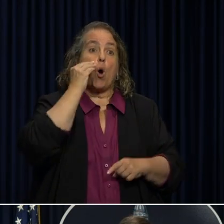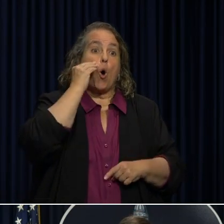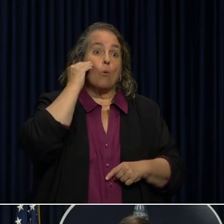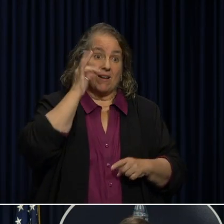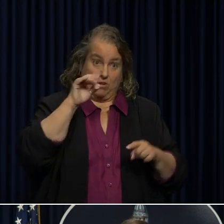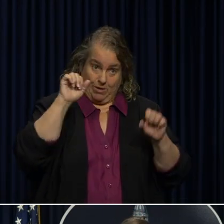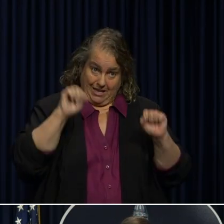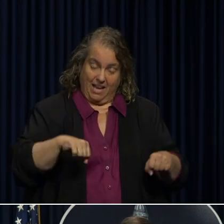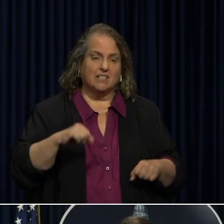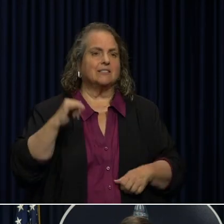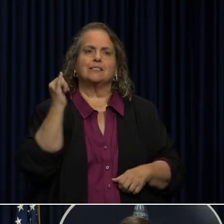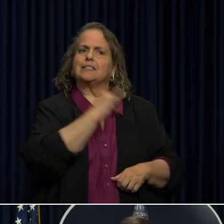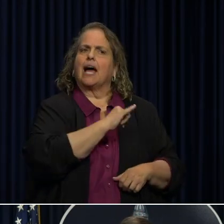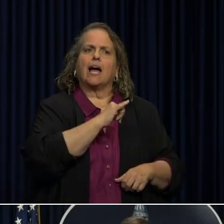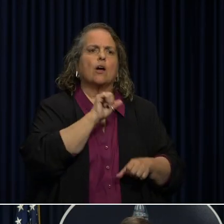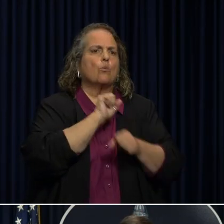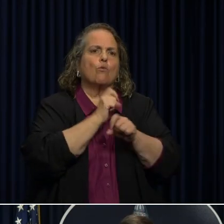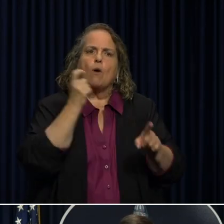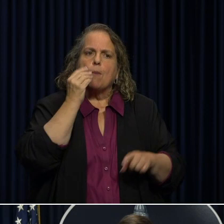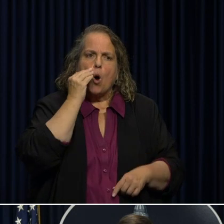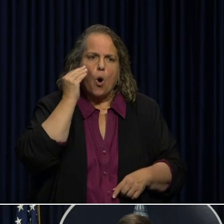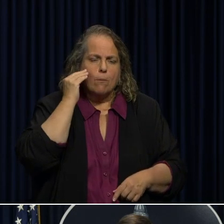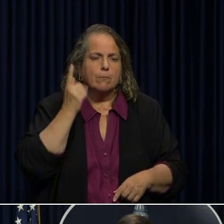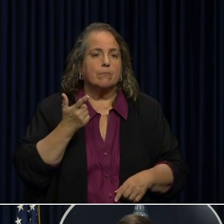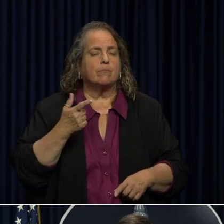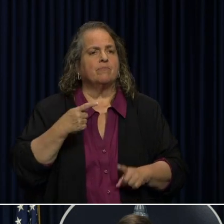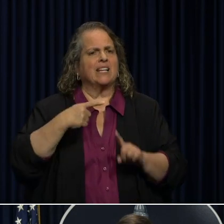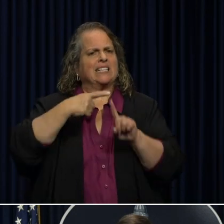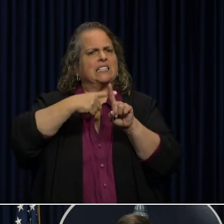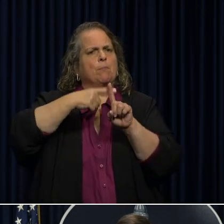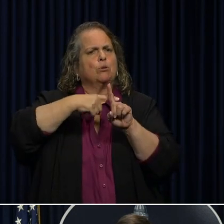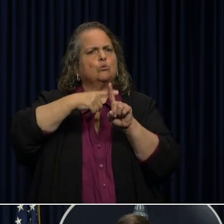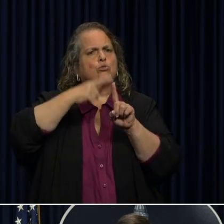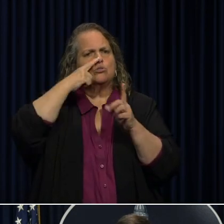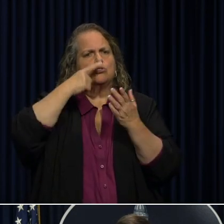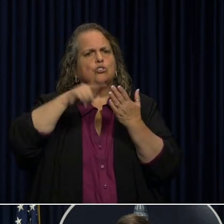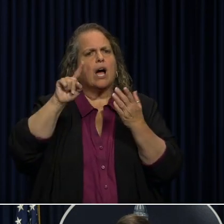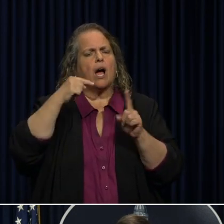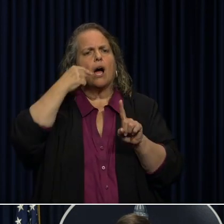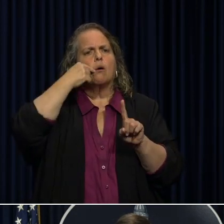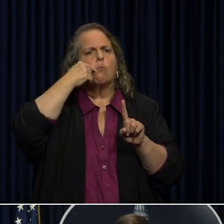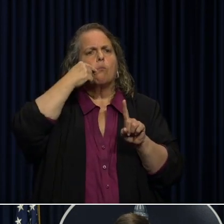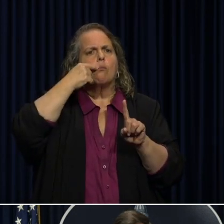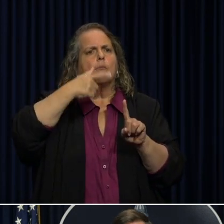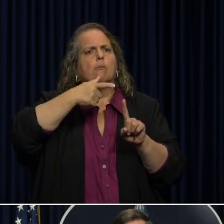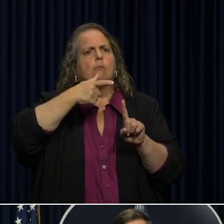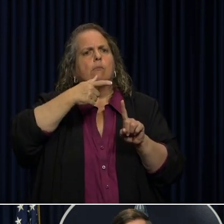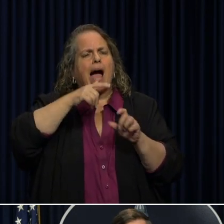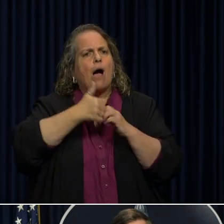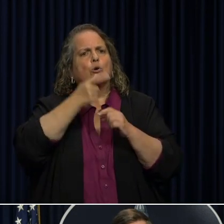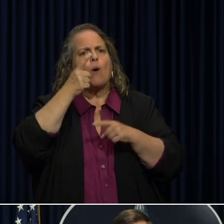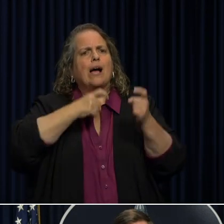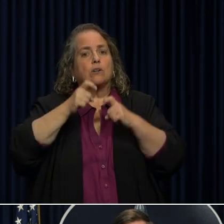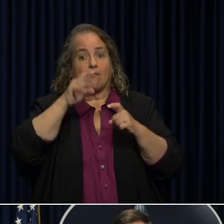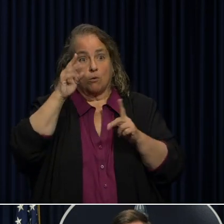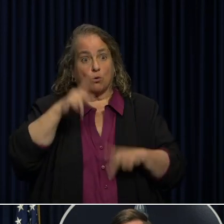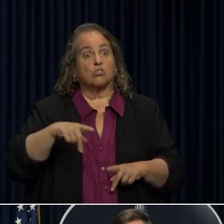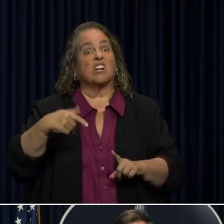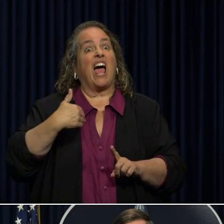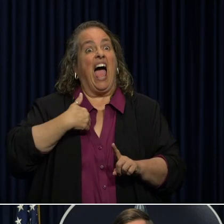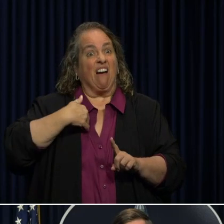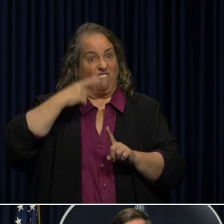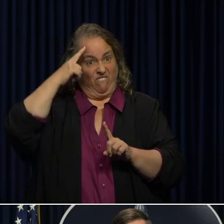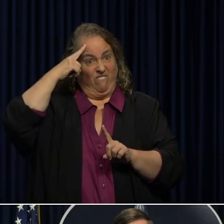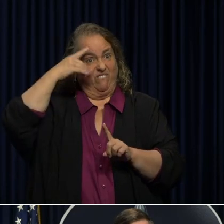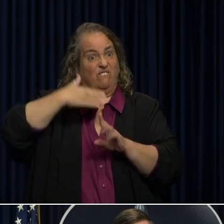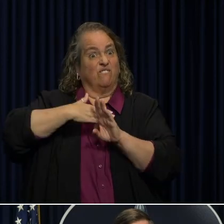telework. Temperature checks, how you handle symptomatic employees, testing and contact tracing, what